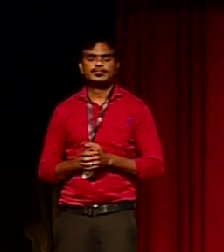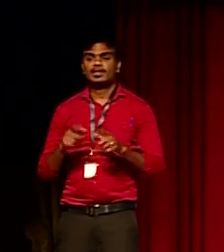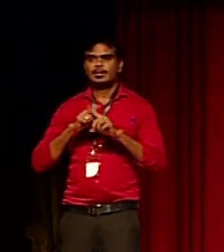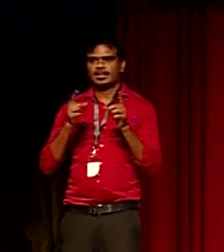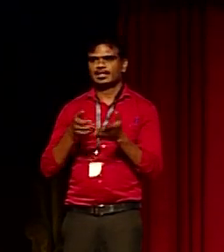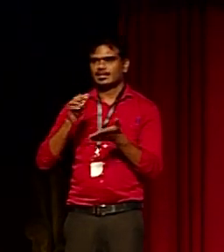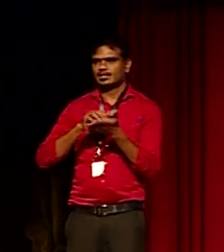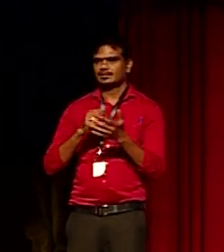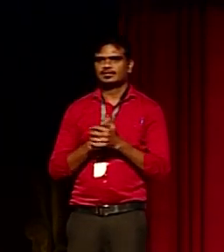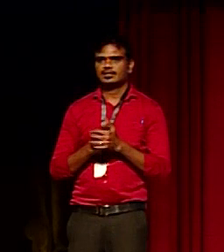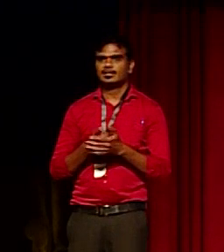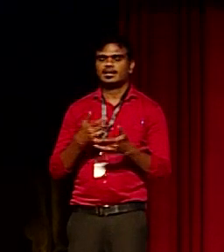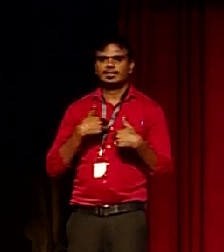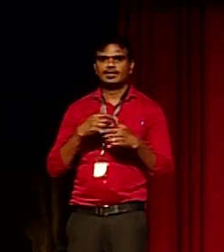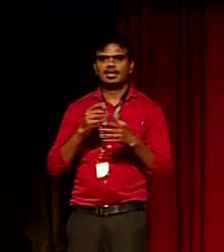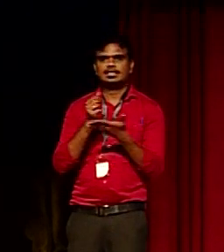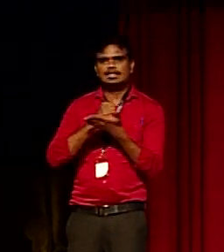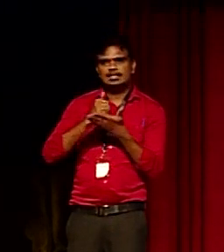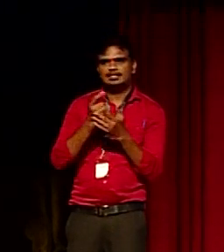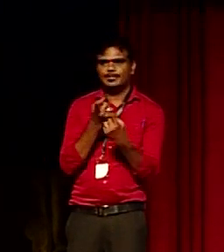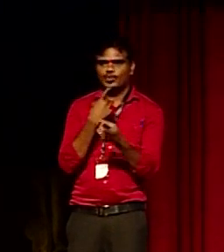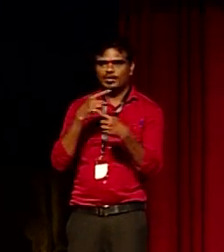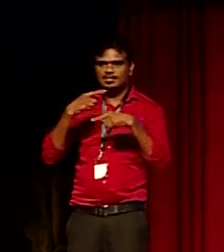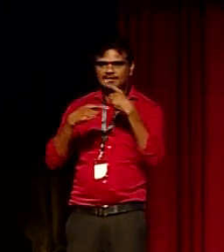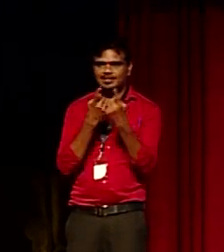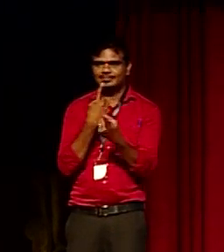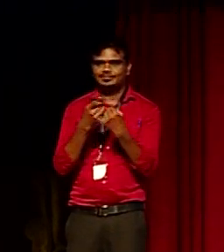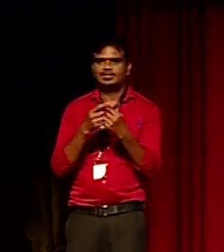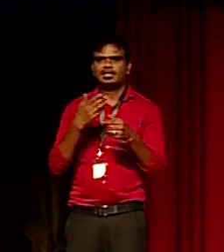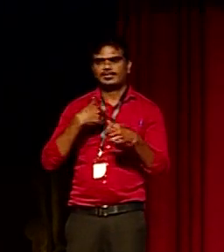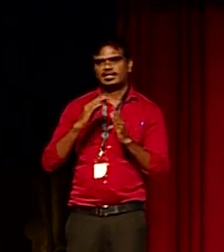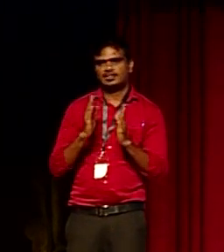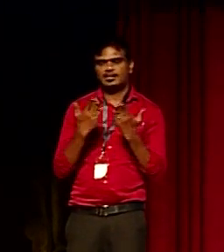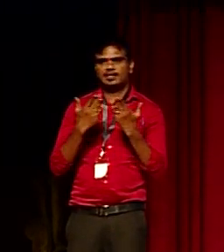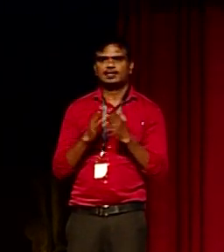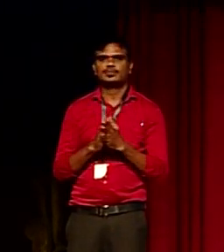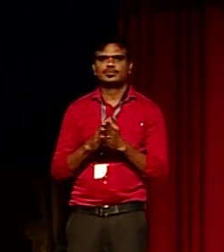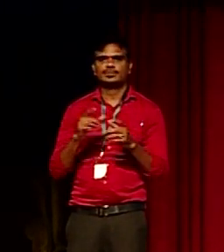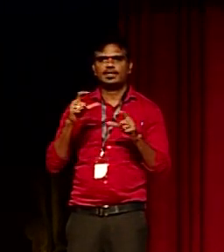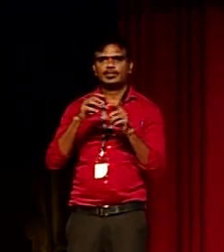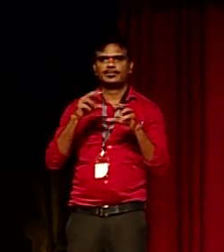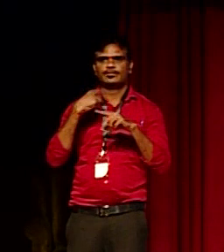But again, as the trials progressed, we started encountering failure.